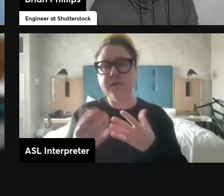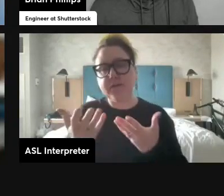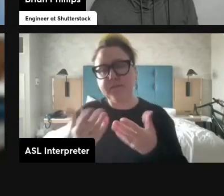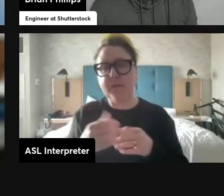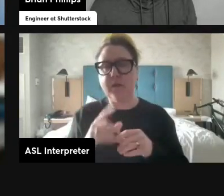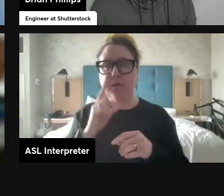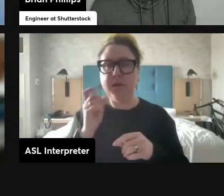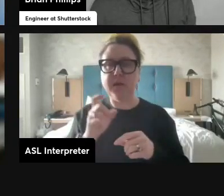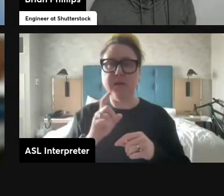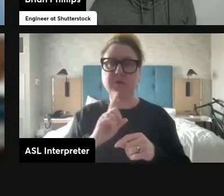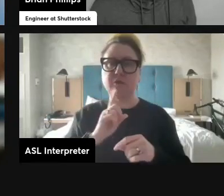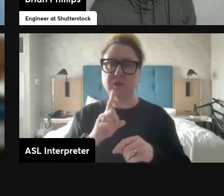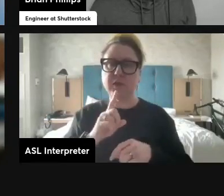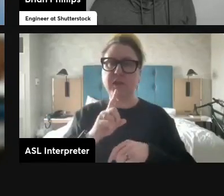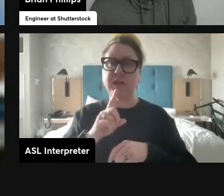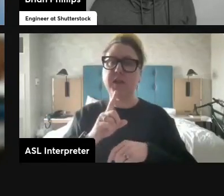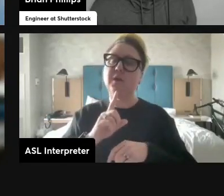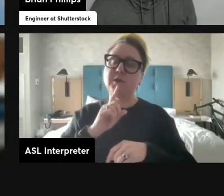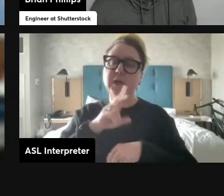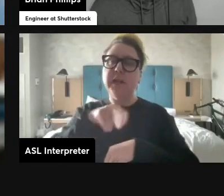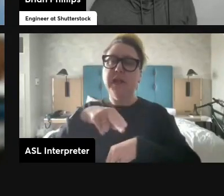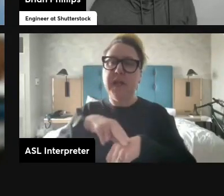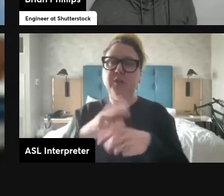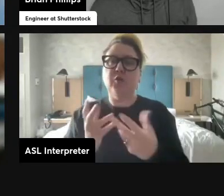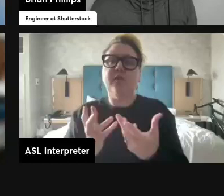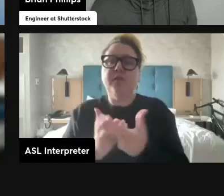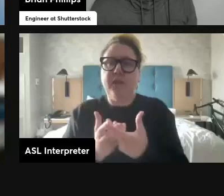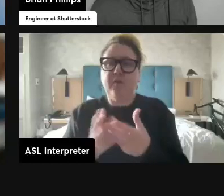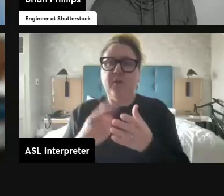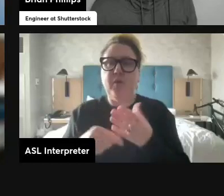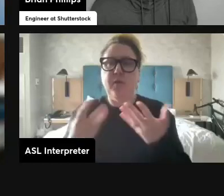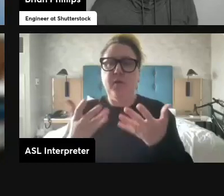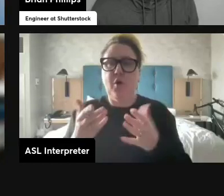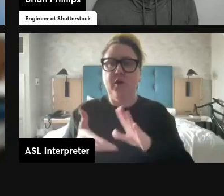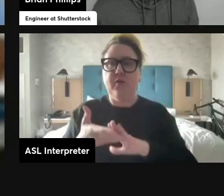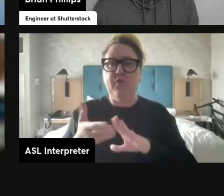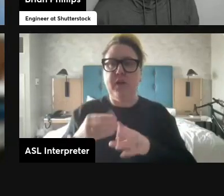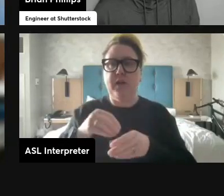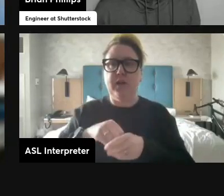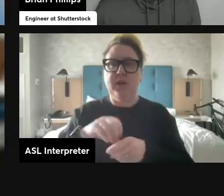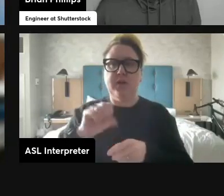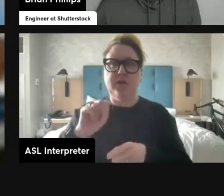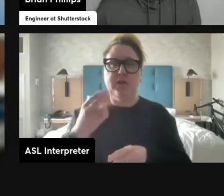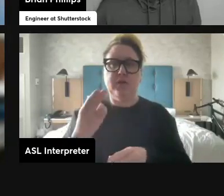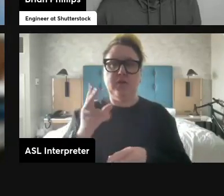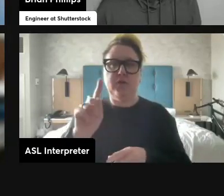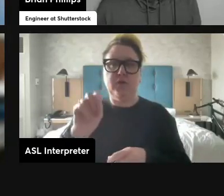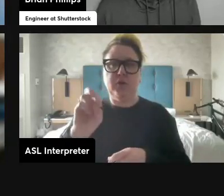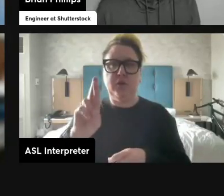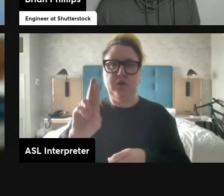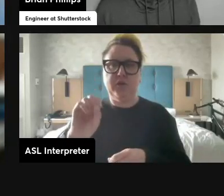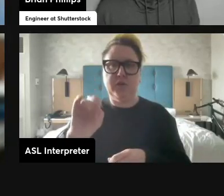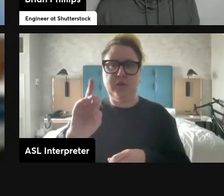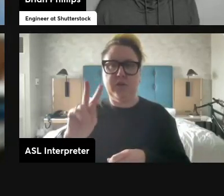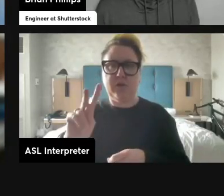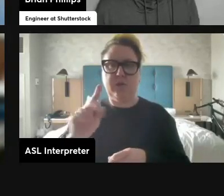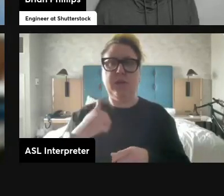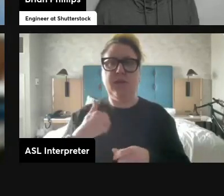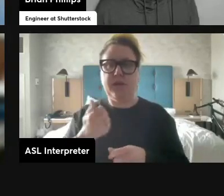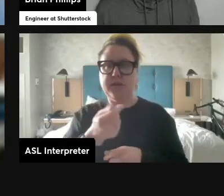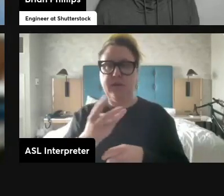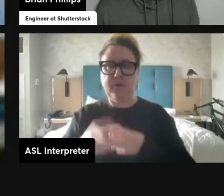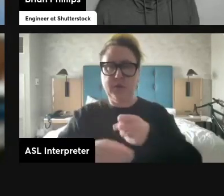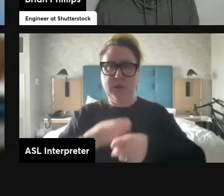it was a really natural fit with what we were already running at Shutterstock. So, we've had quite a few years